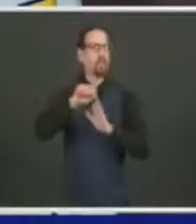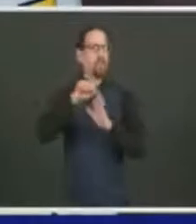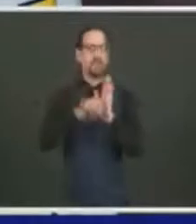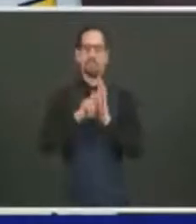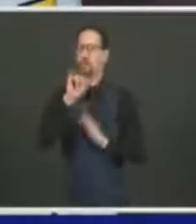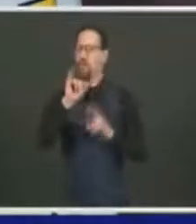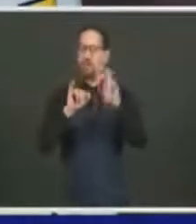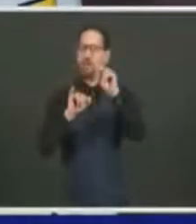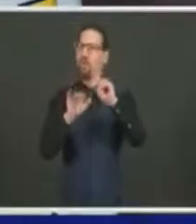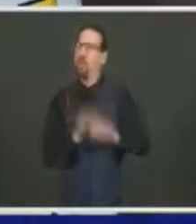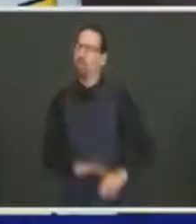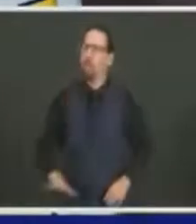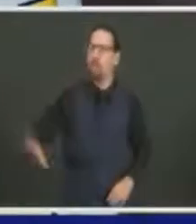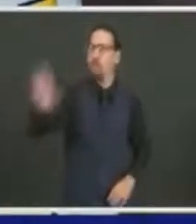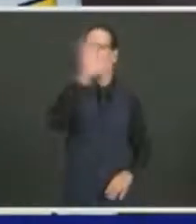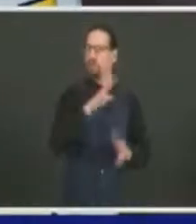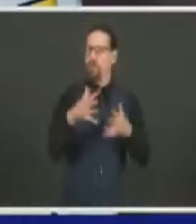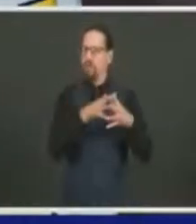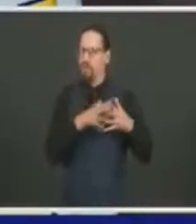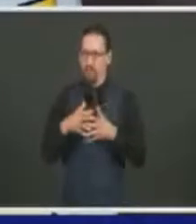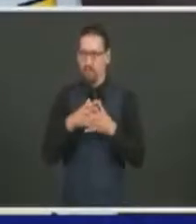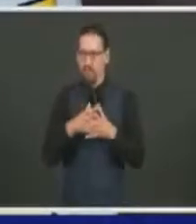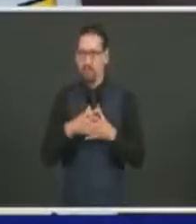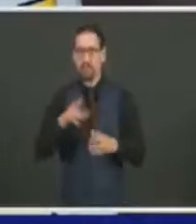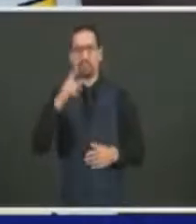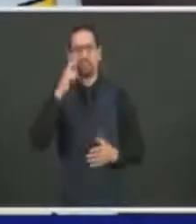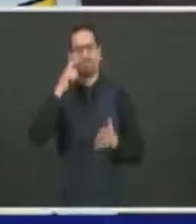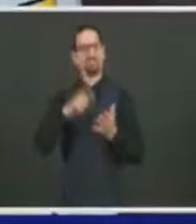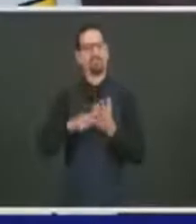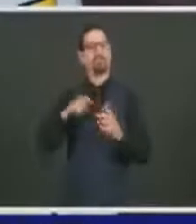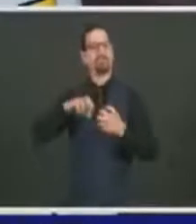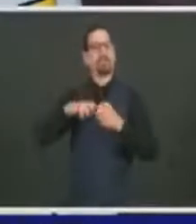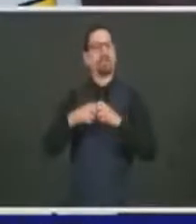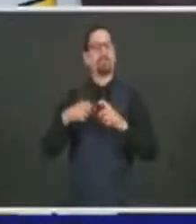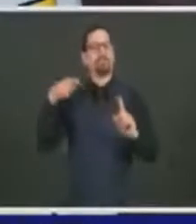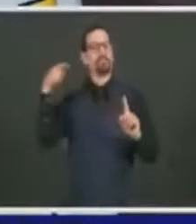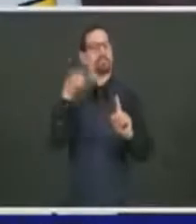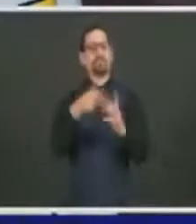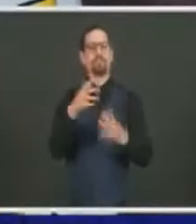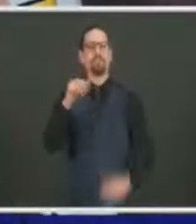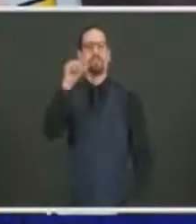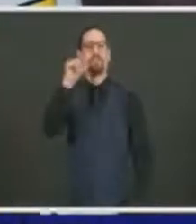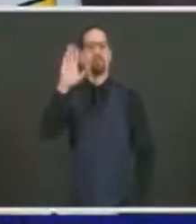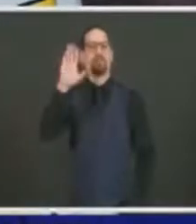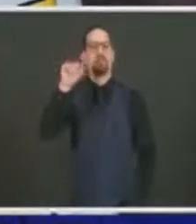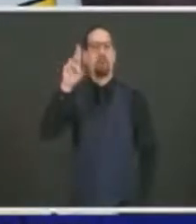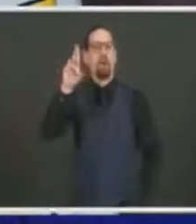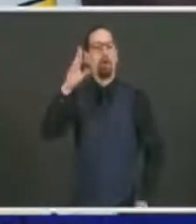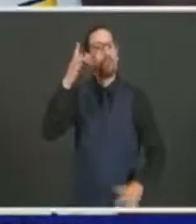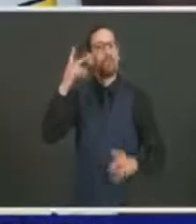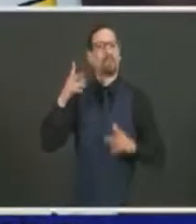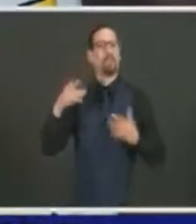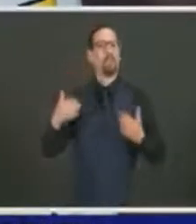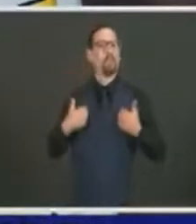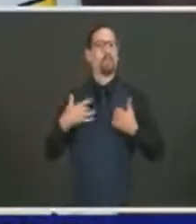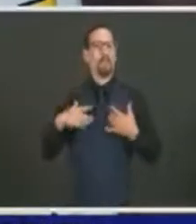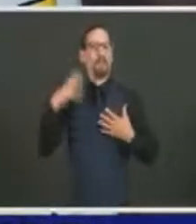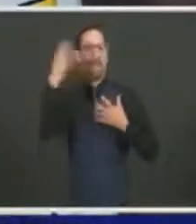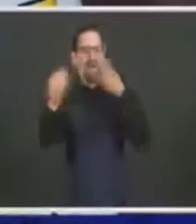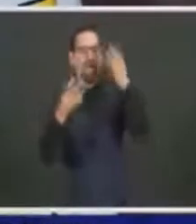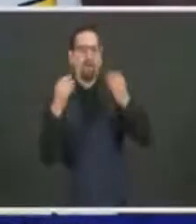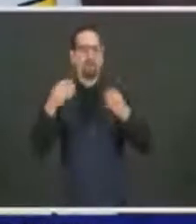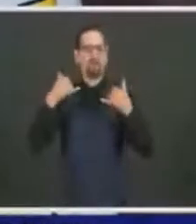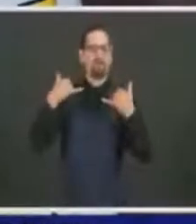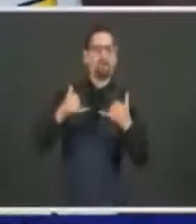had to shut down bars because they just see lots of congregating and partying, which has led to outbreaks. So